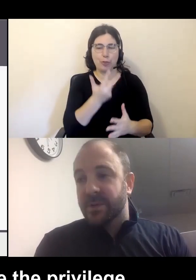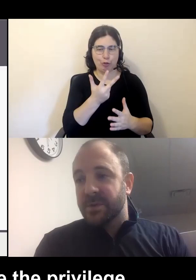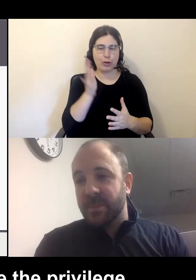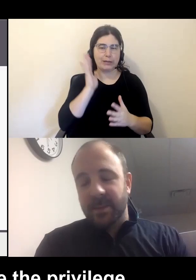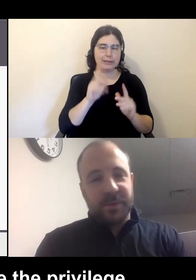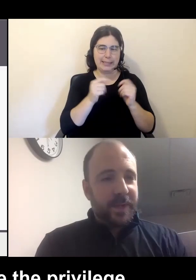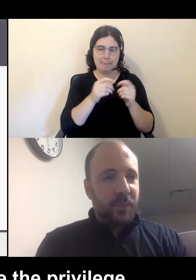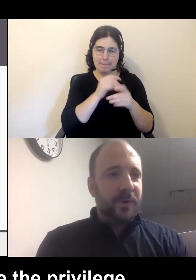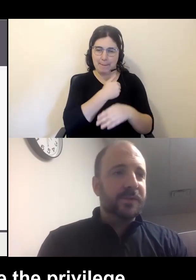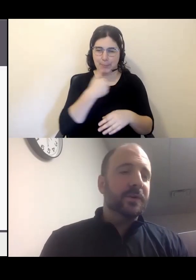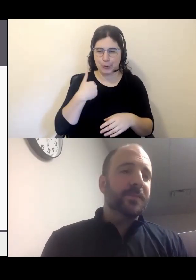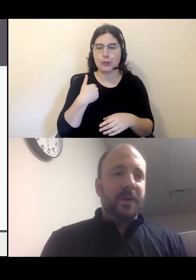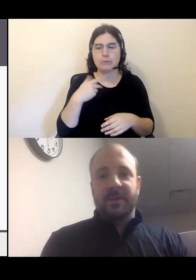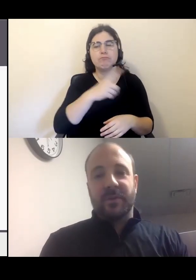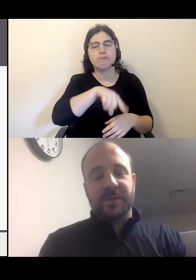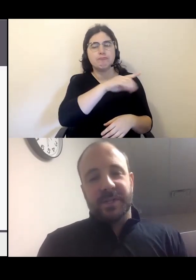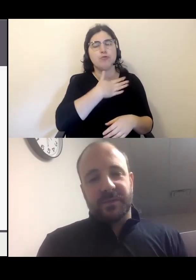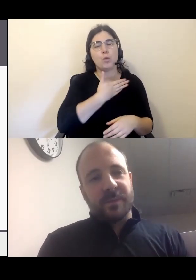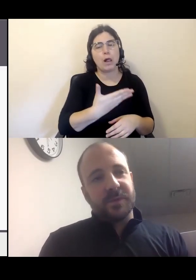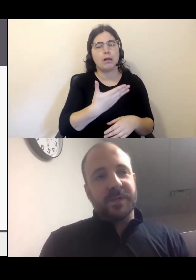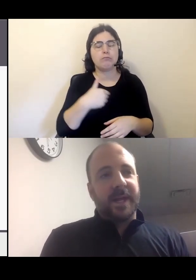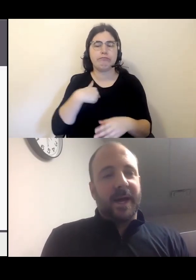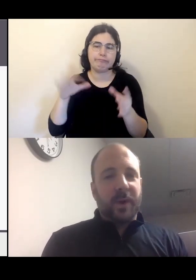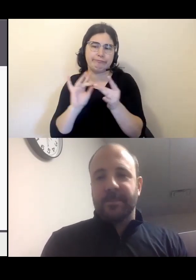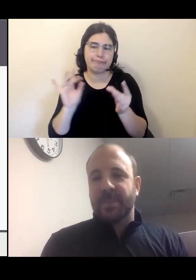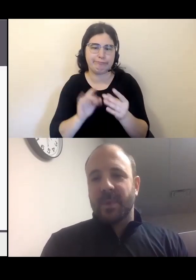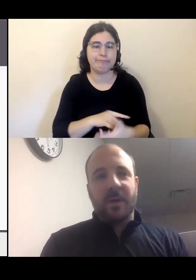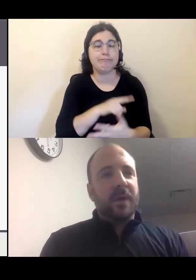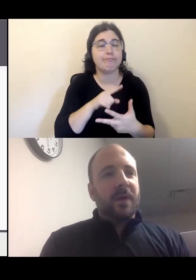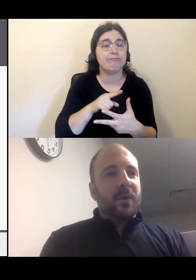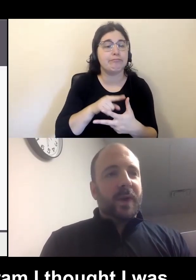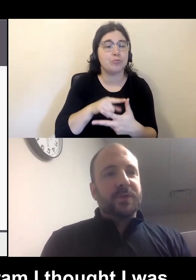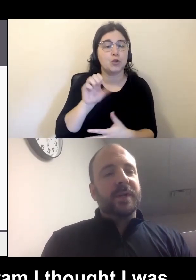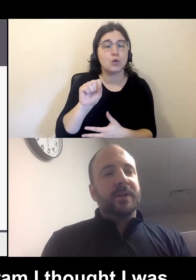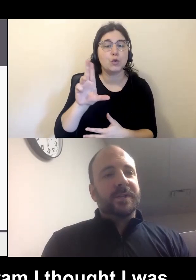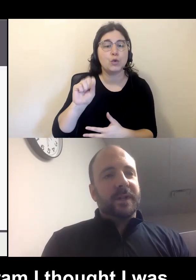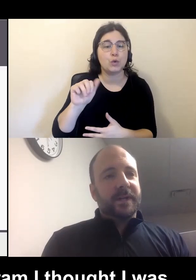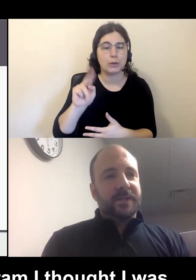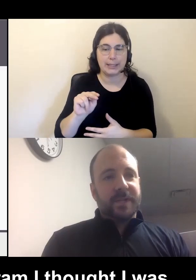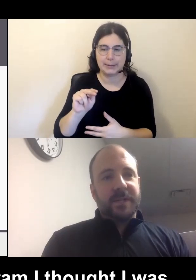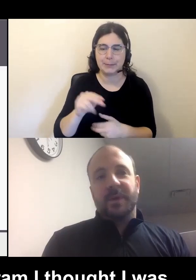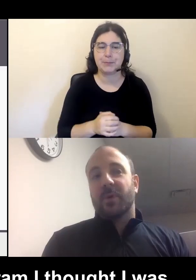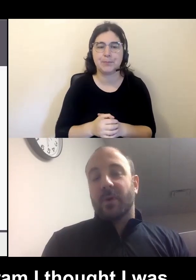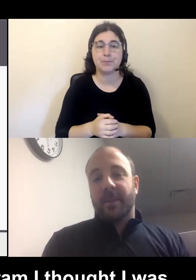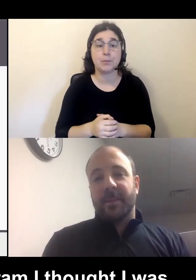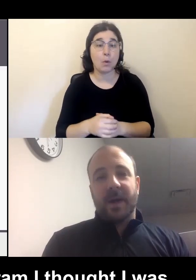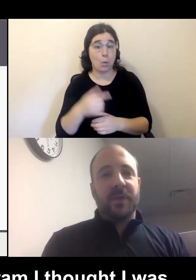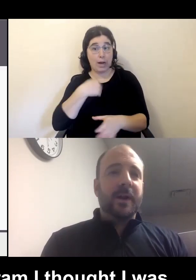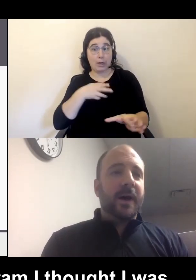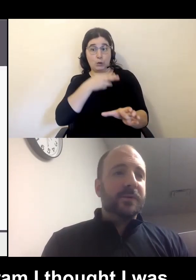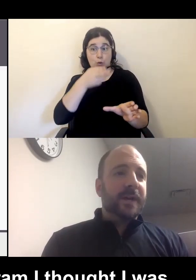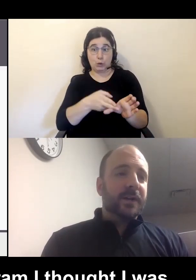me the privilege of being able to read their words to you. The first is from Susan Cadwell. When I joined Literacy Link's JCP program,